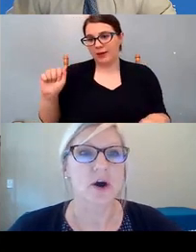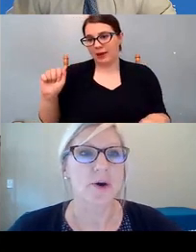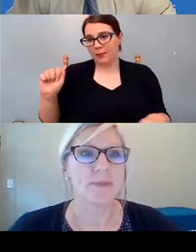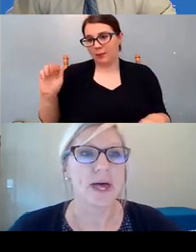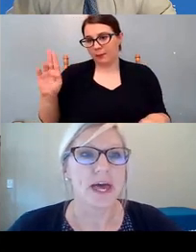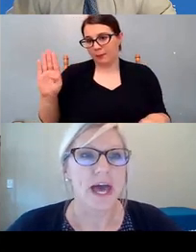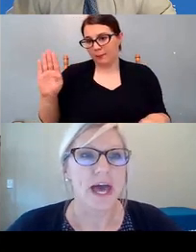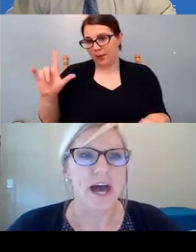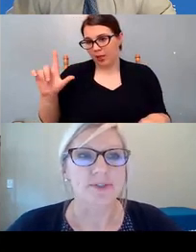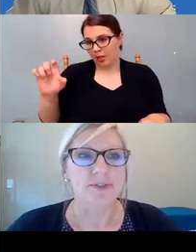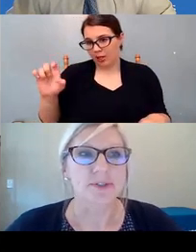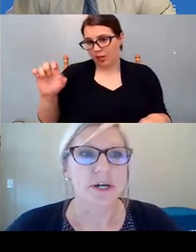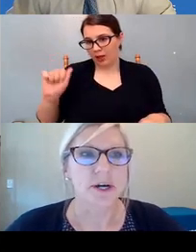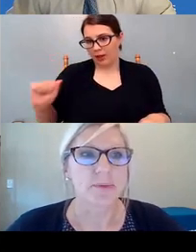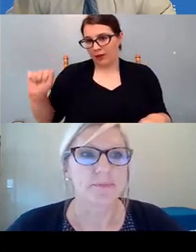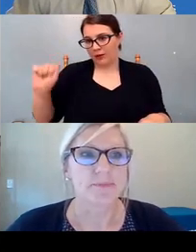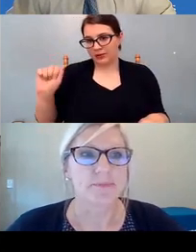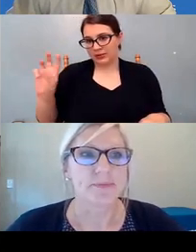wvable@wvsto.com.